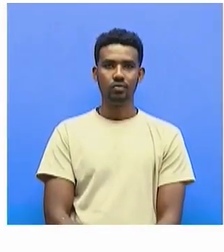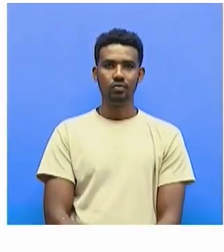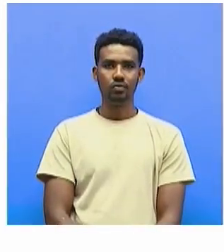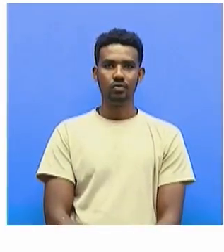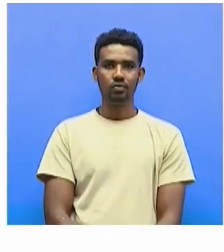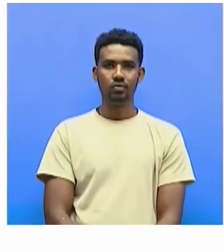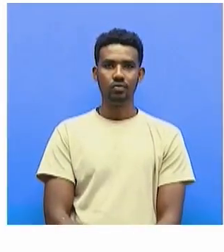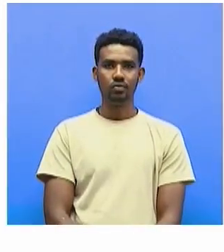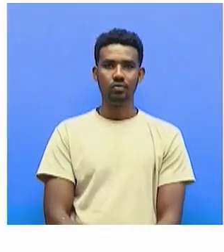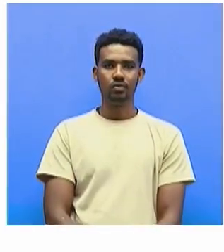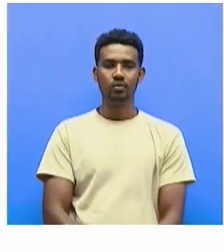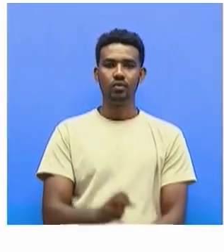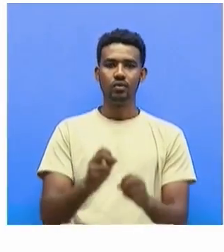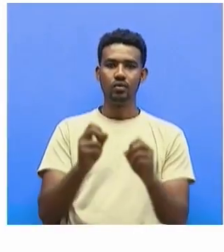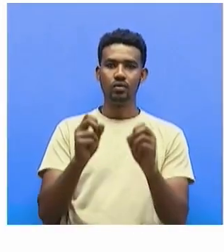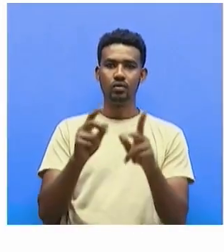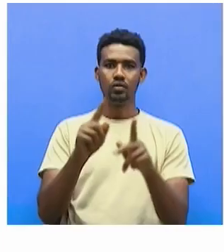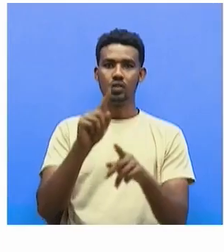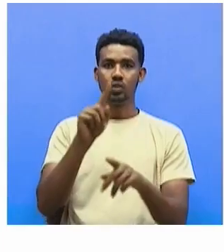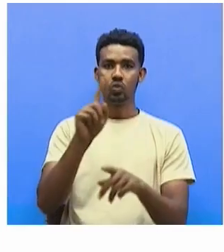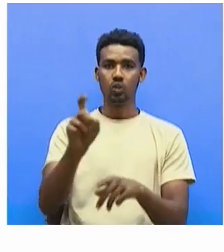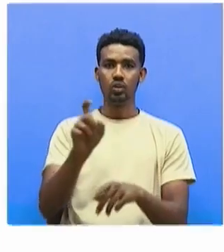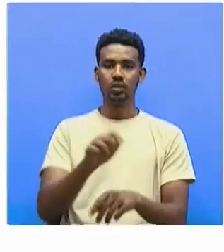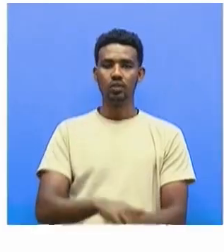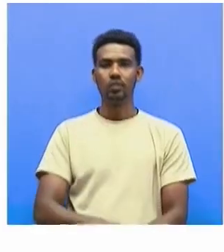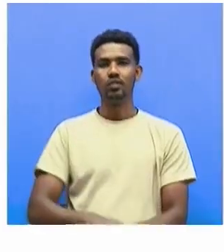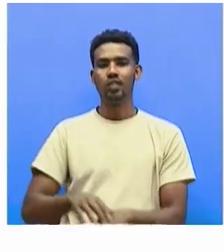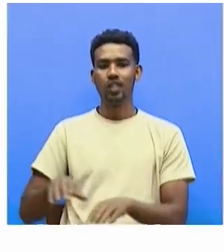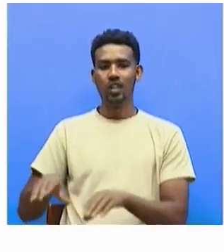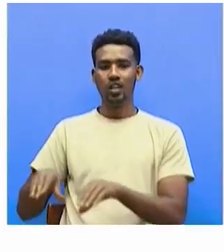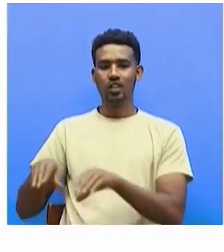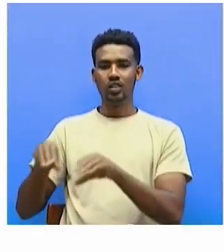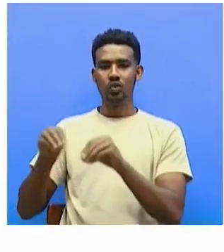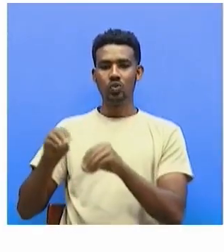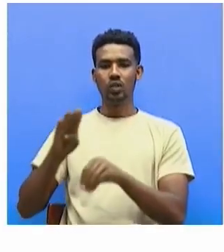Okay, there's question mark. Student B,